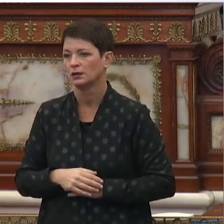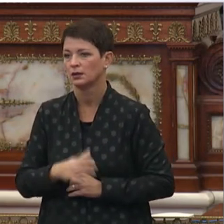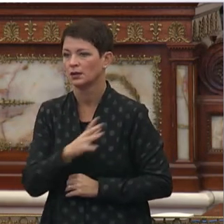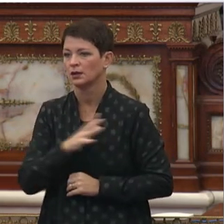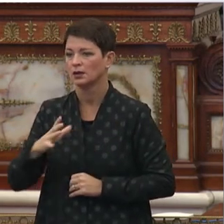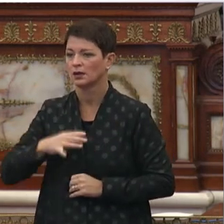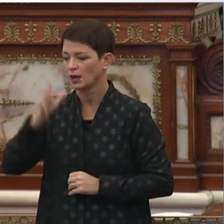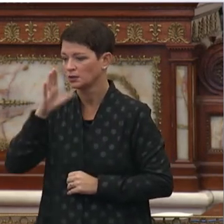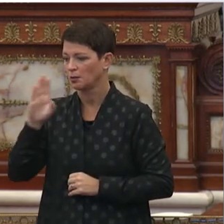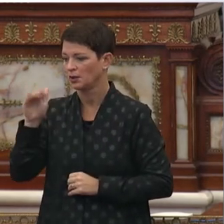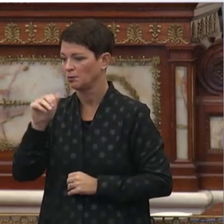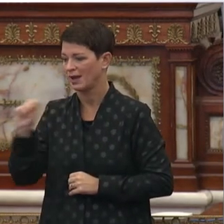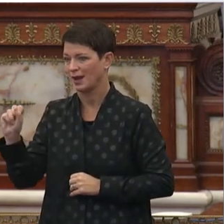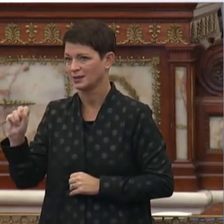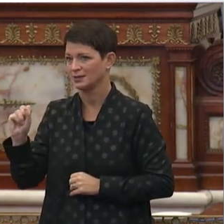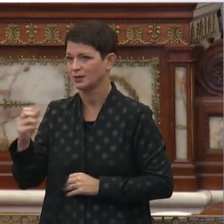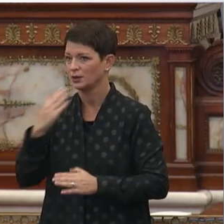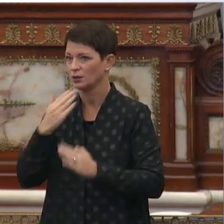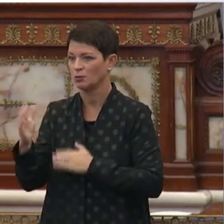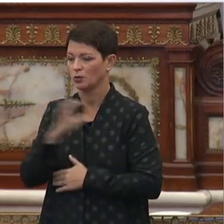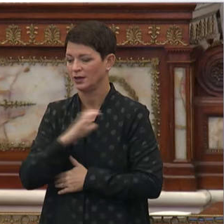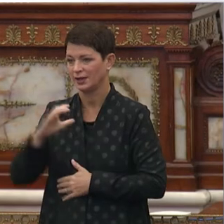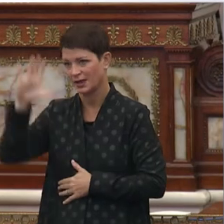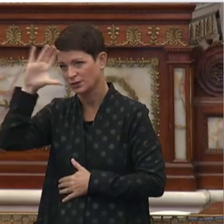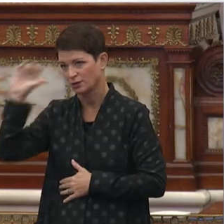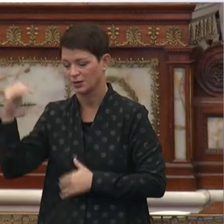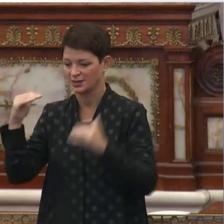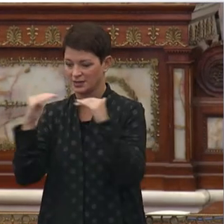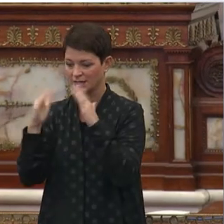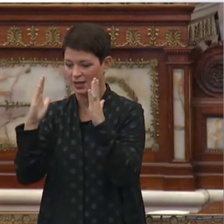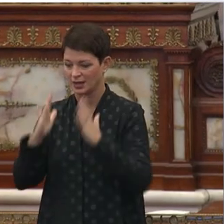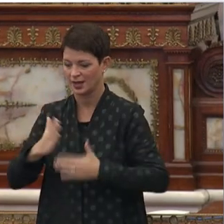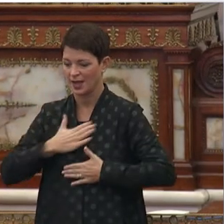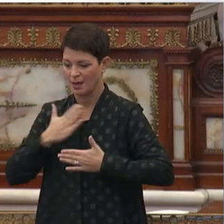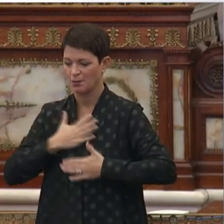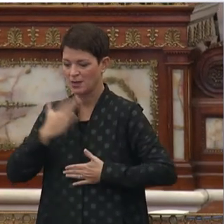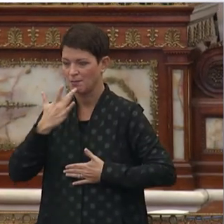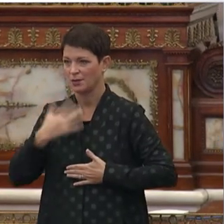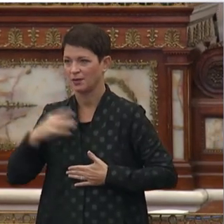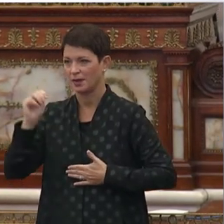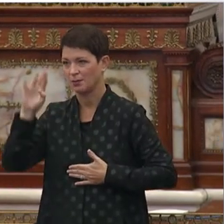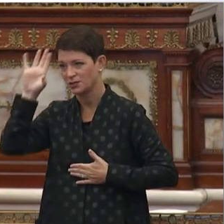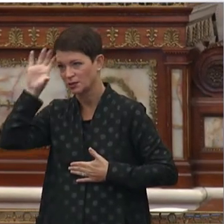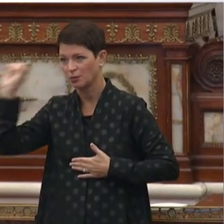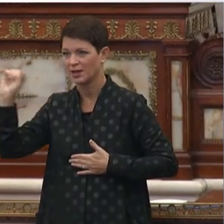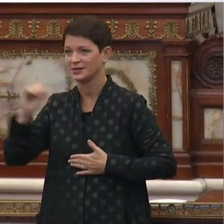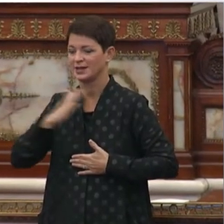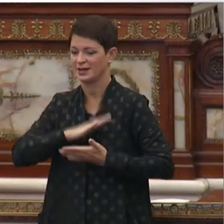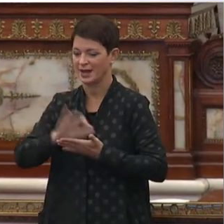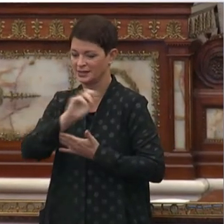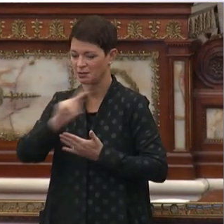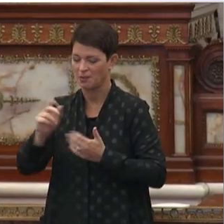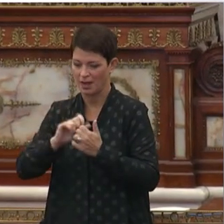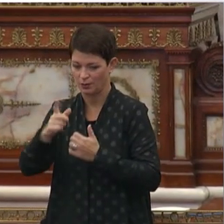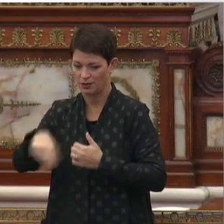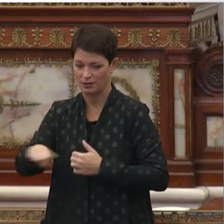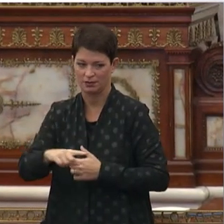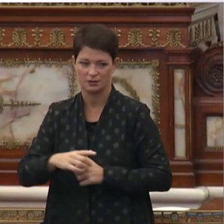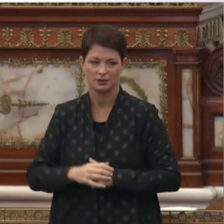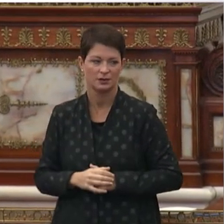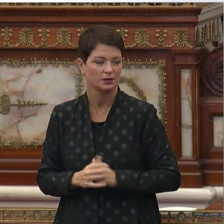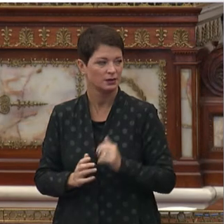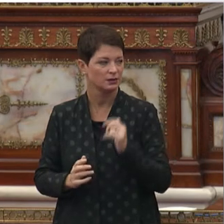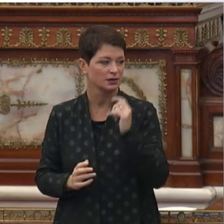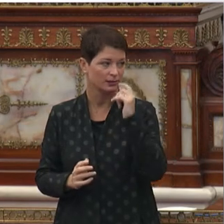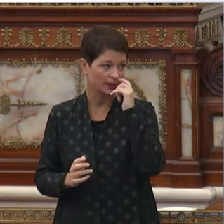Councilwoman Bath. Good morning, Council President and colleagues. Happy birthday, Mr. President, and it's good to be back with everyone. Good